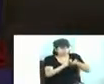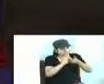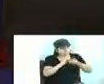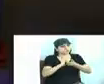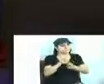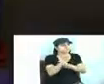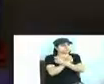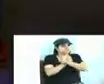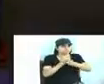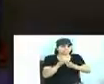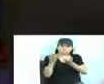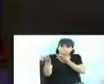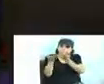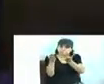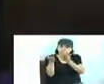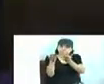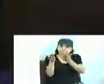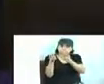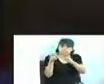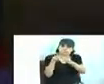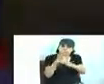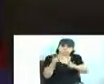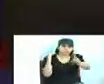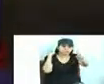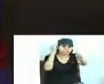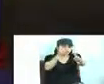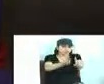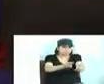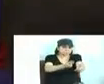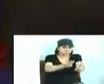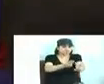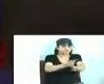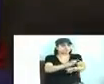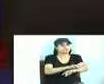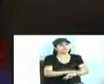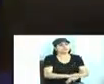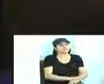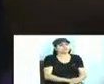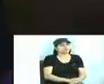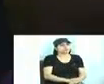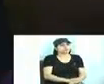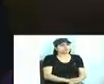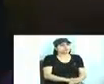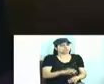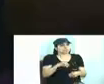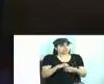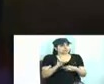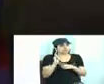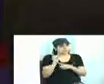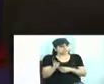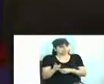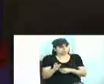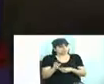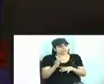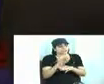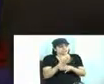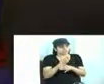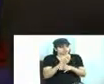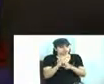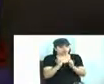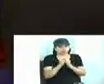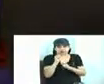way that we serve towards this greater vision that God is calling us toward, that in those moments that we share with one